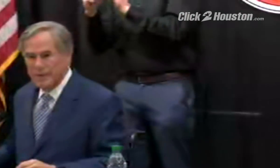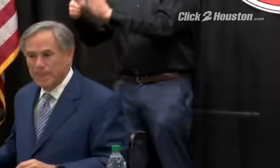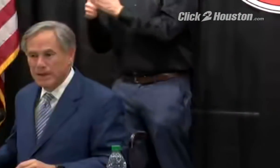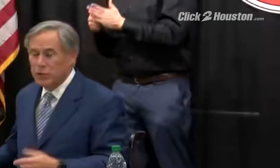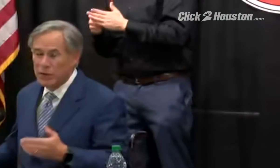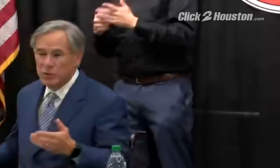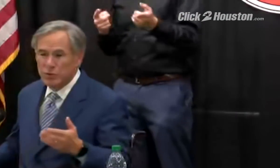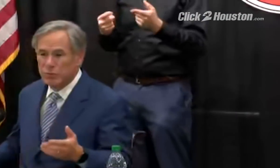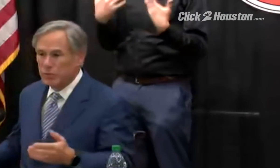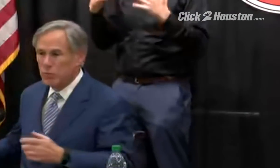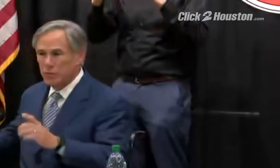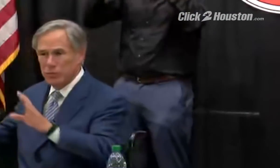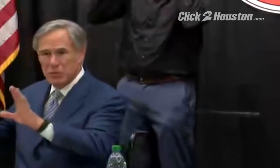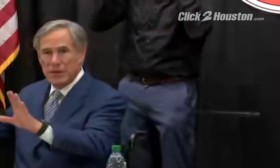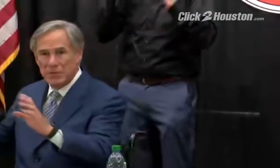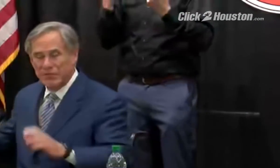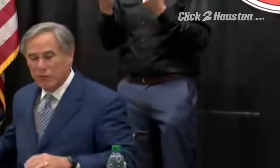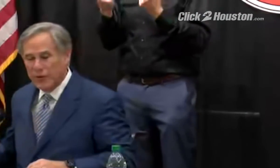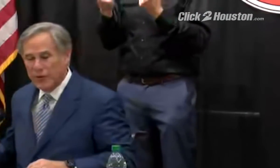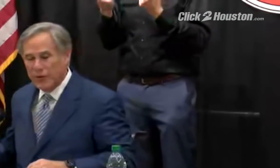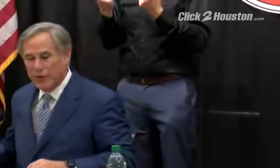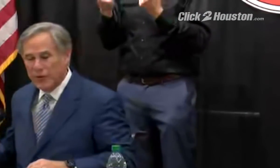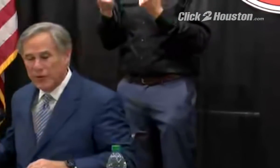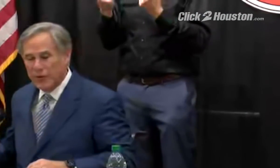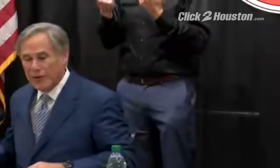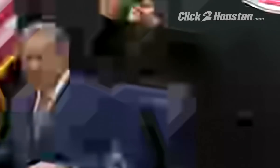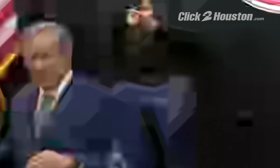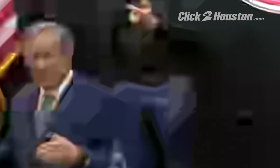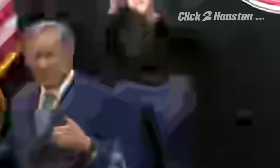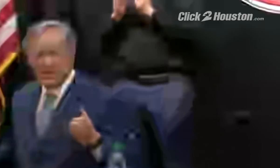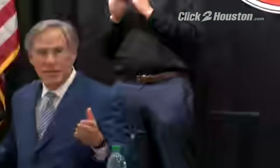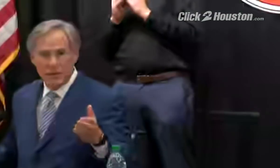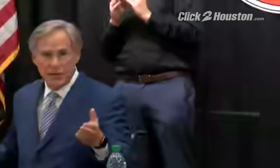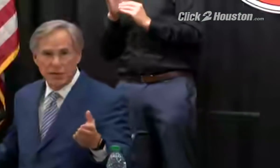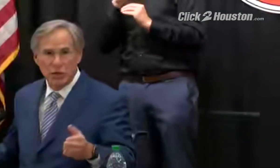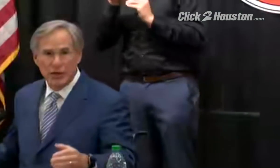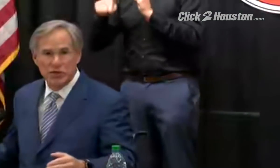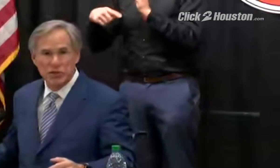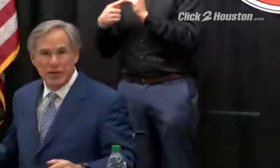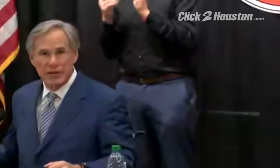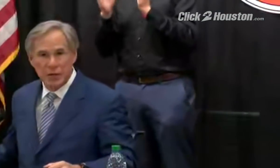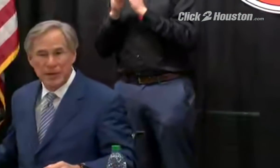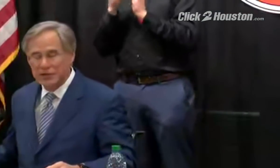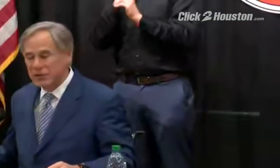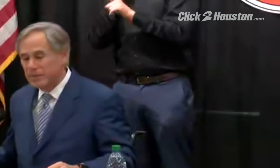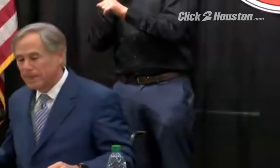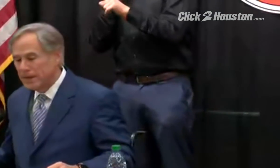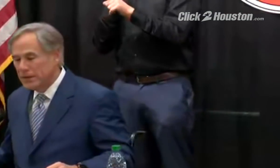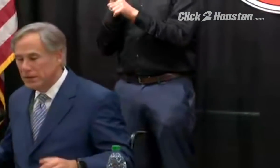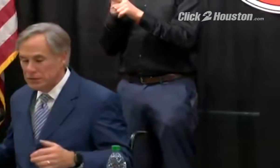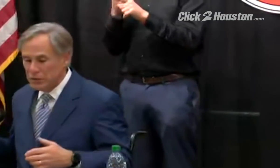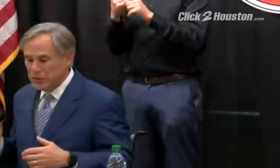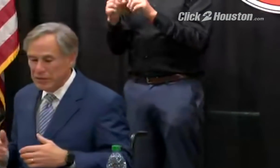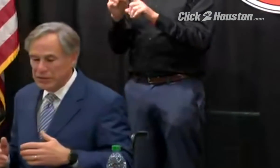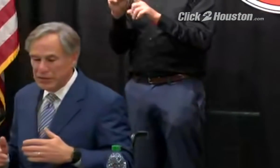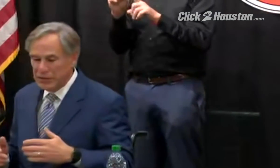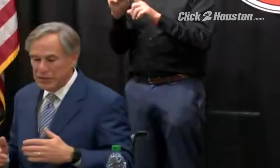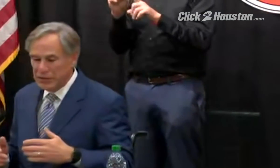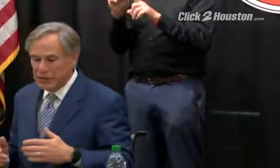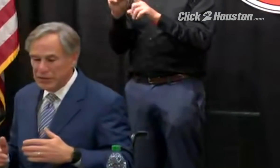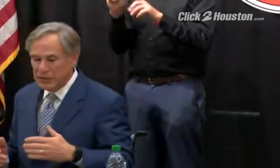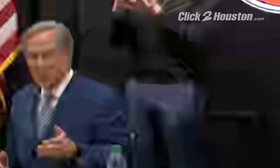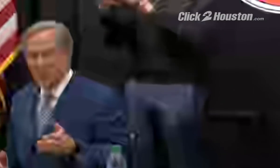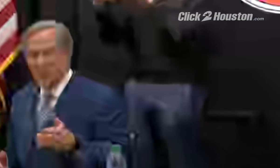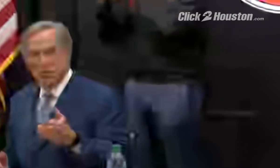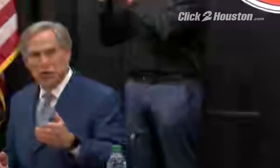internally and the way that the meeting before we came out here and what we're seeing in a location like El Paso. So in El